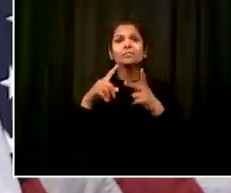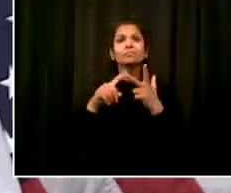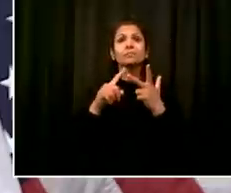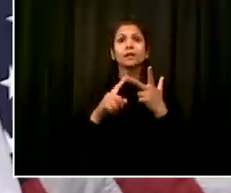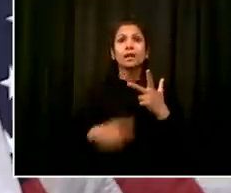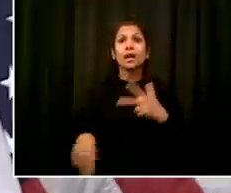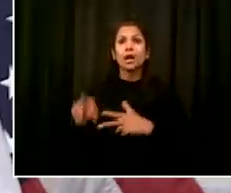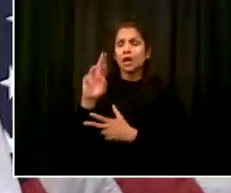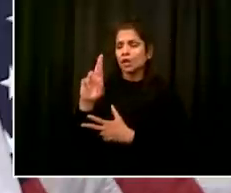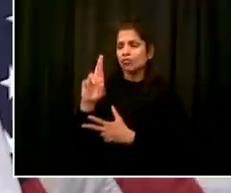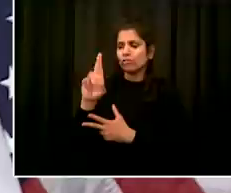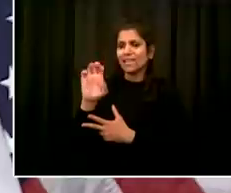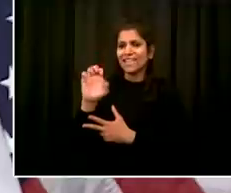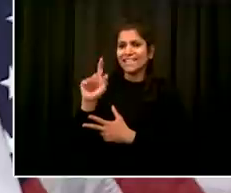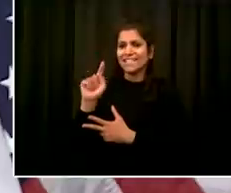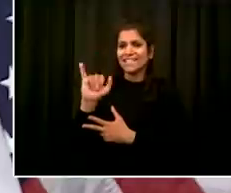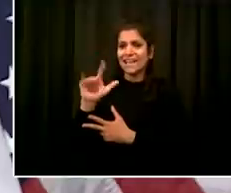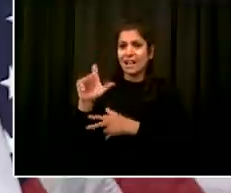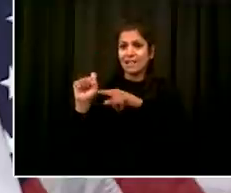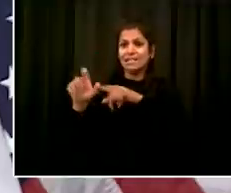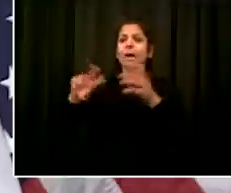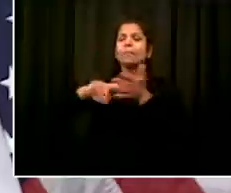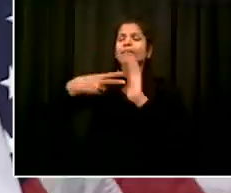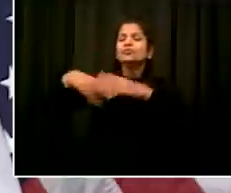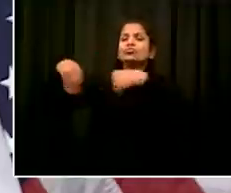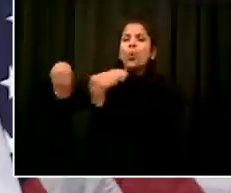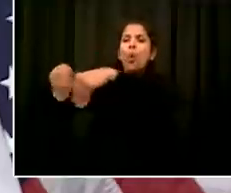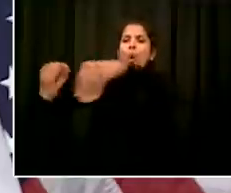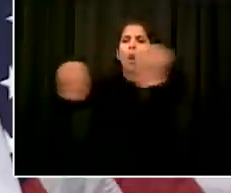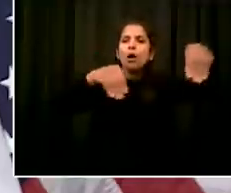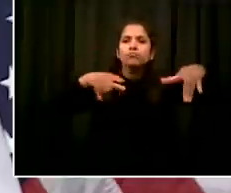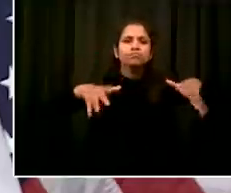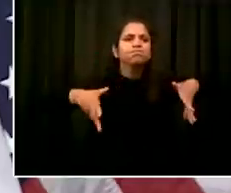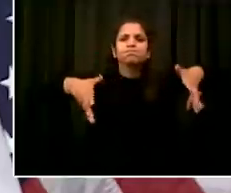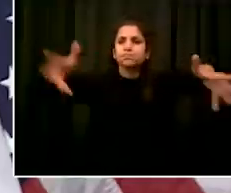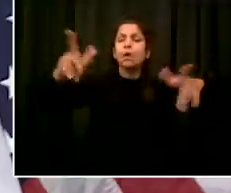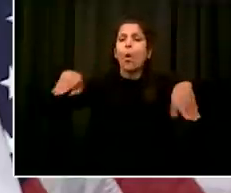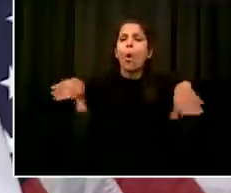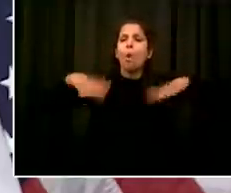ready. Next, we have Bridget from WNYC.